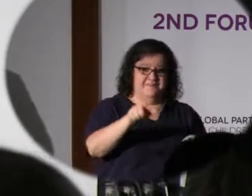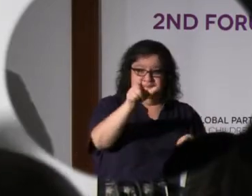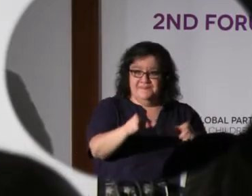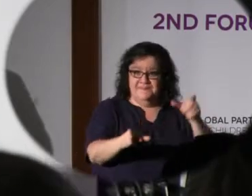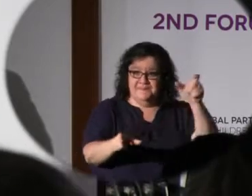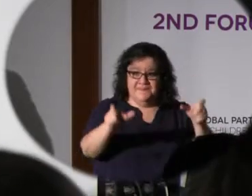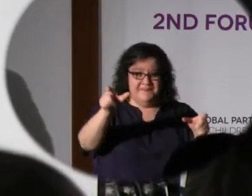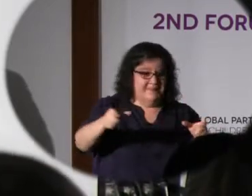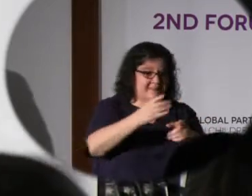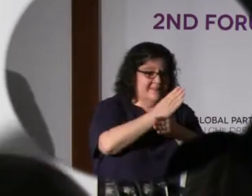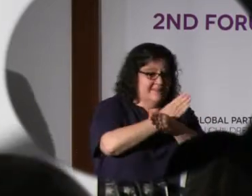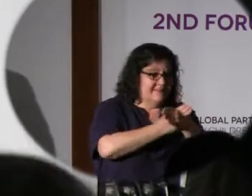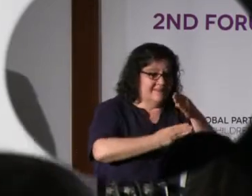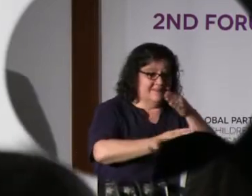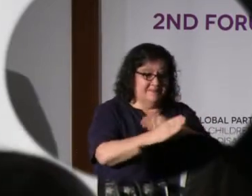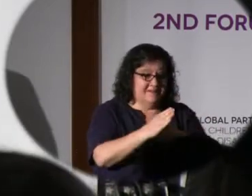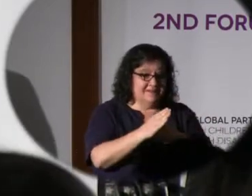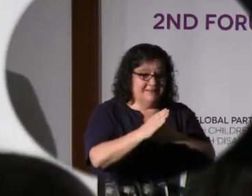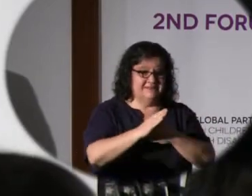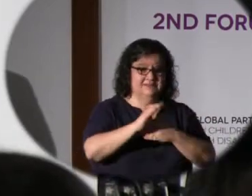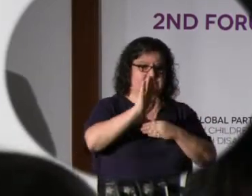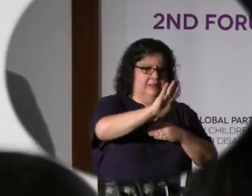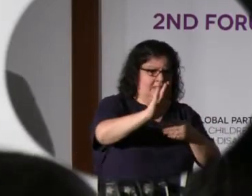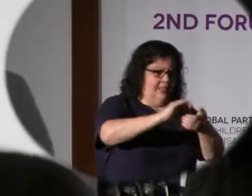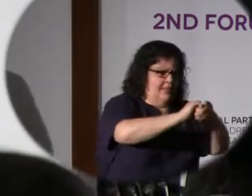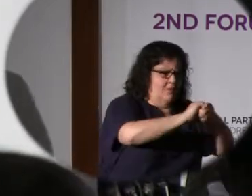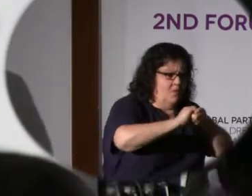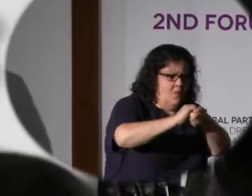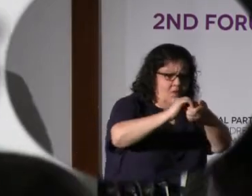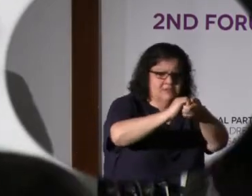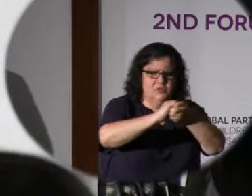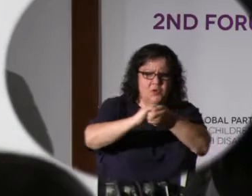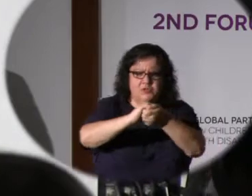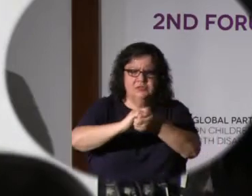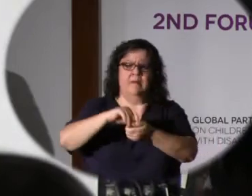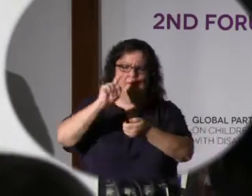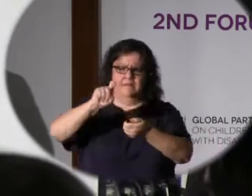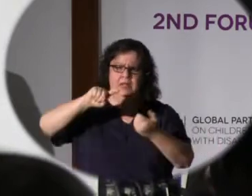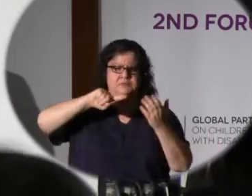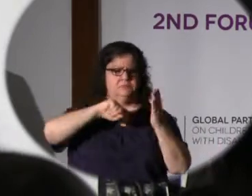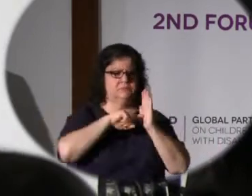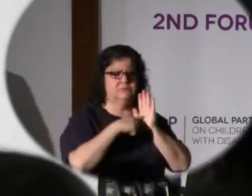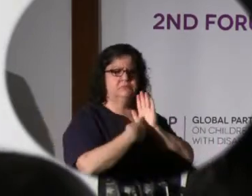representative organizations must be ensured in the